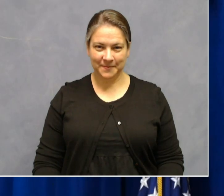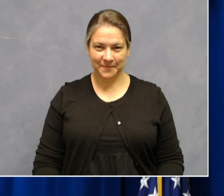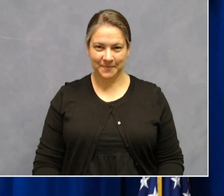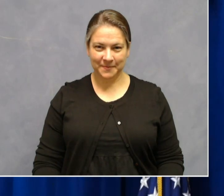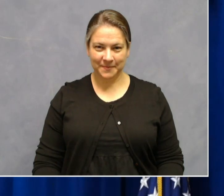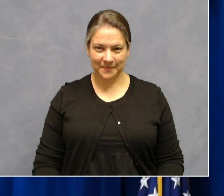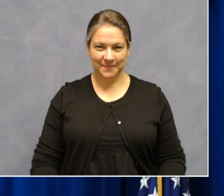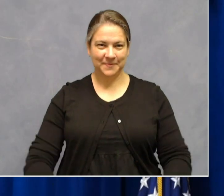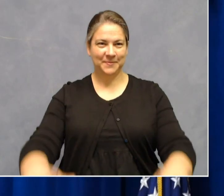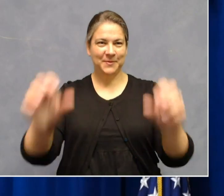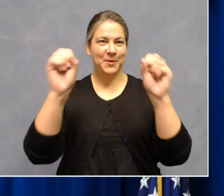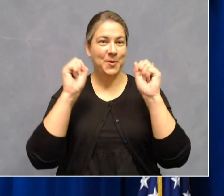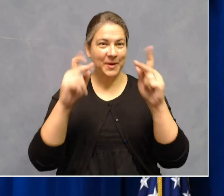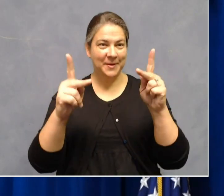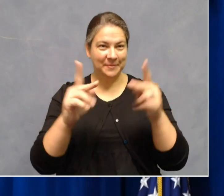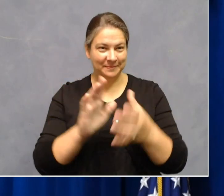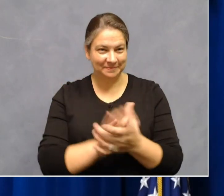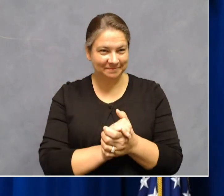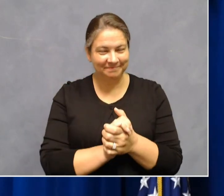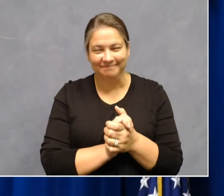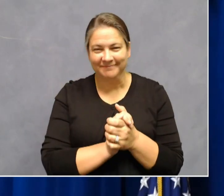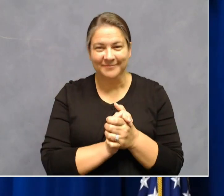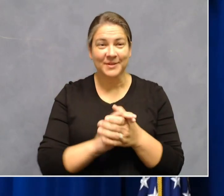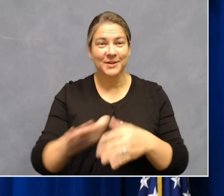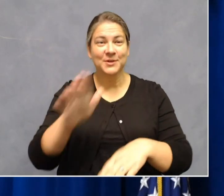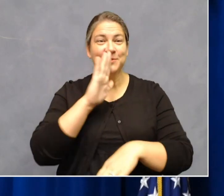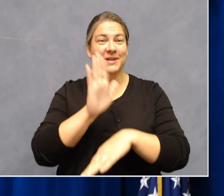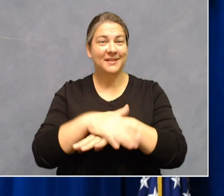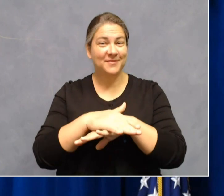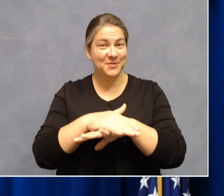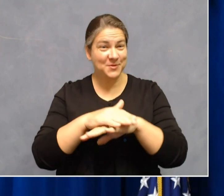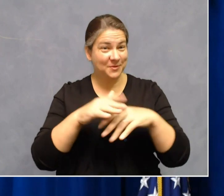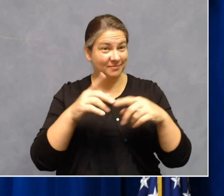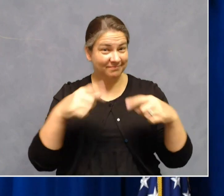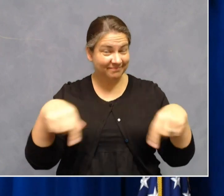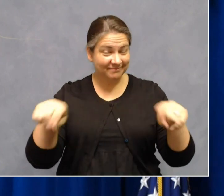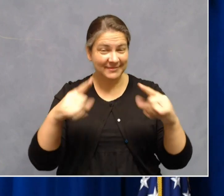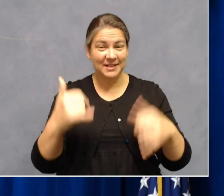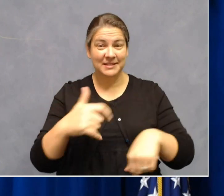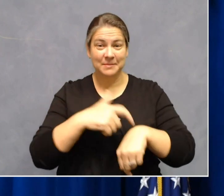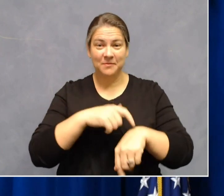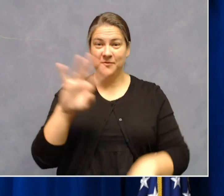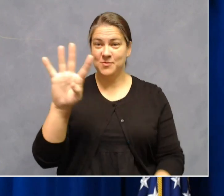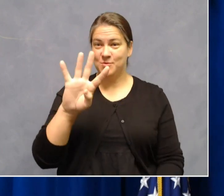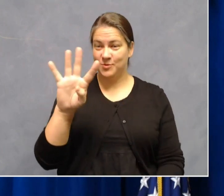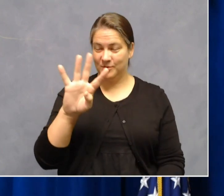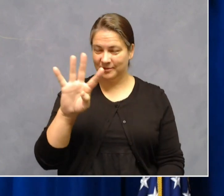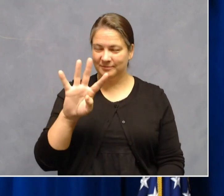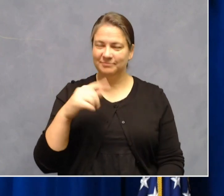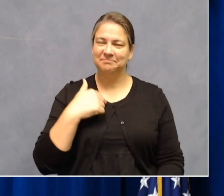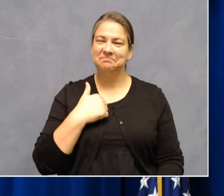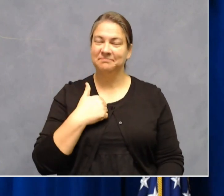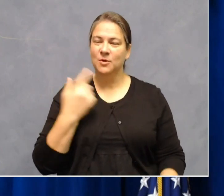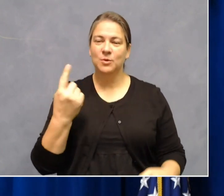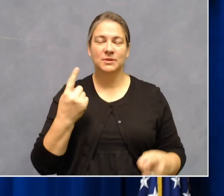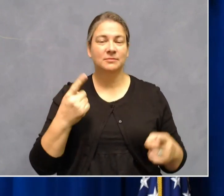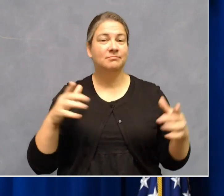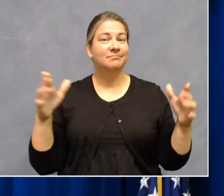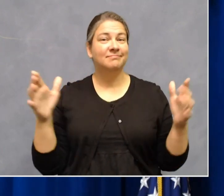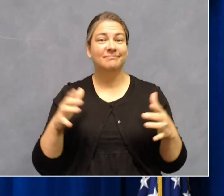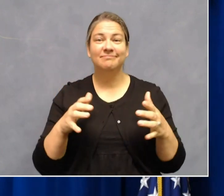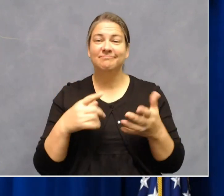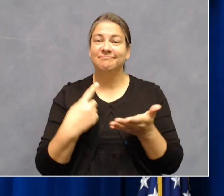All right. Good afternoon, everybody. It's 4 o'clock, that time we get together Monday through Thursday, give an